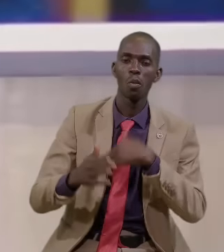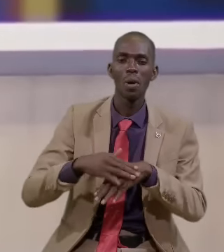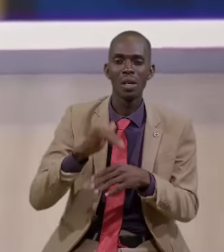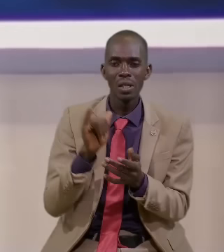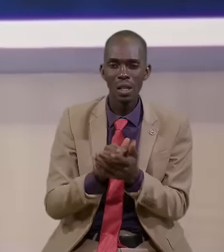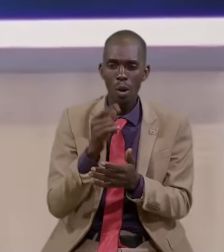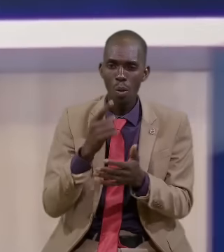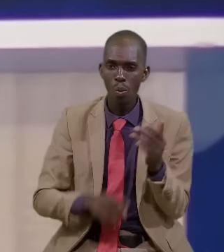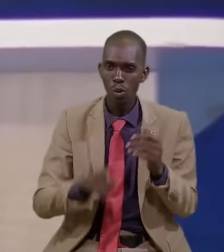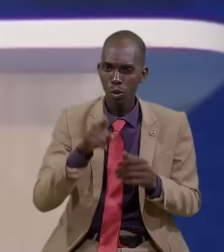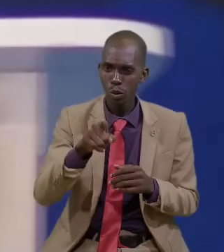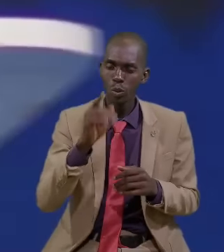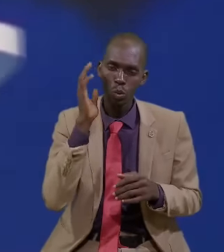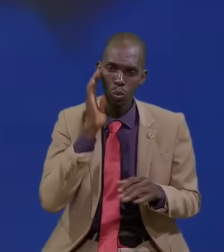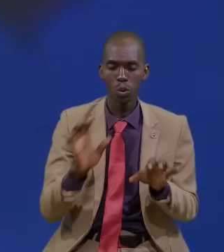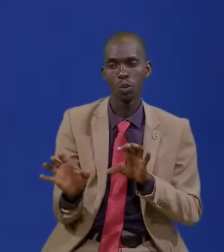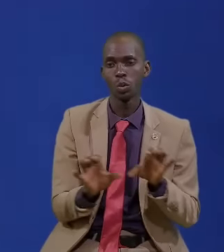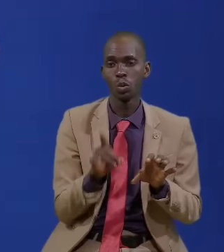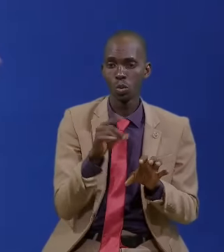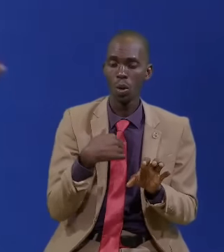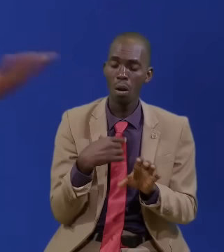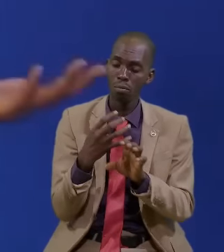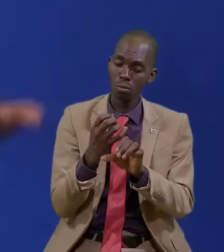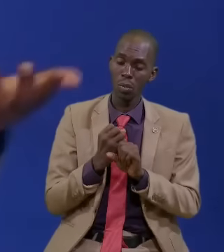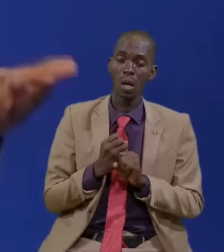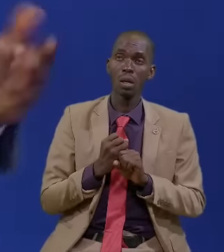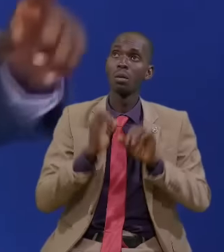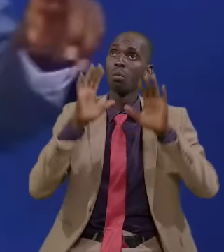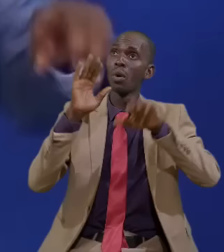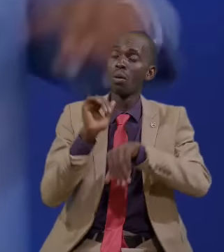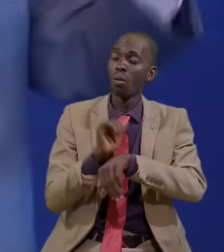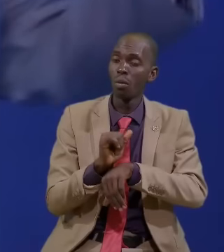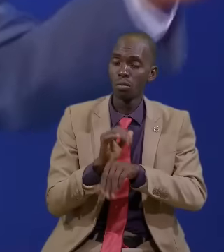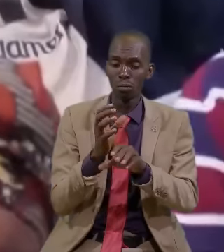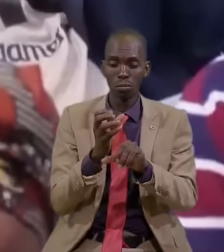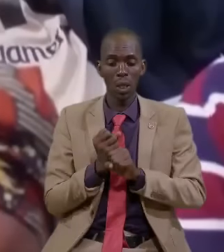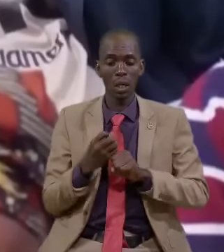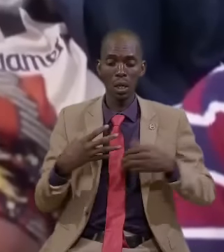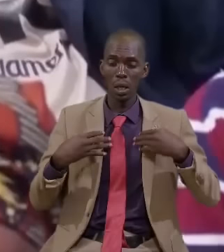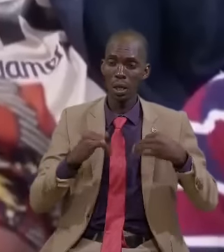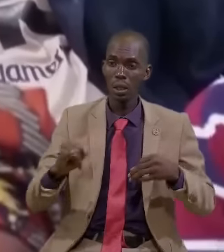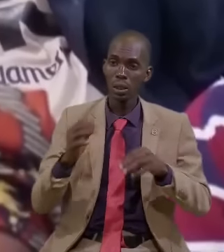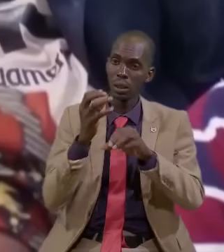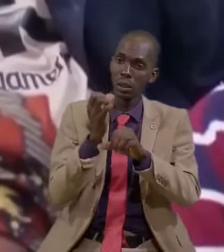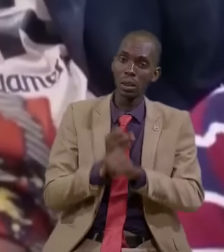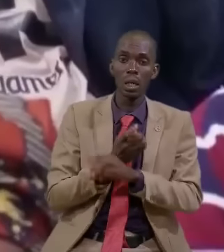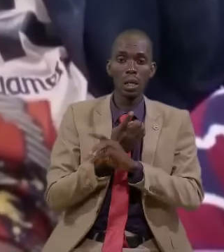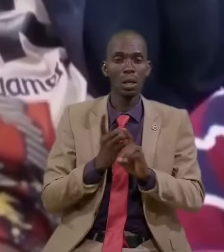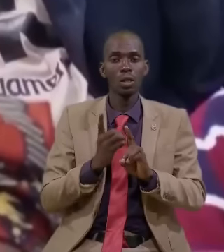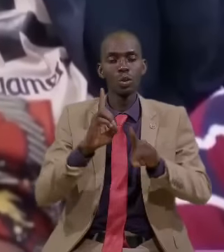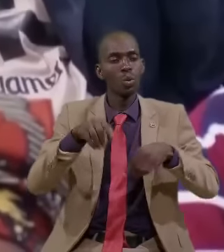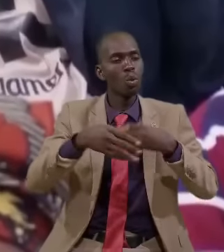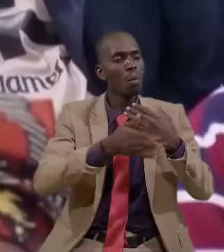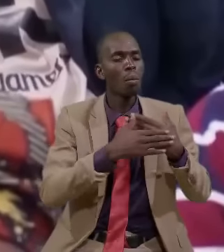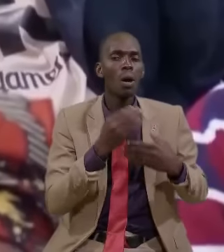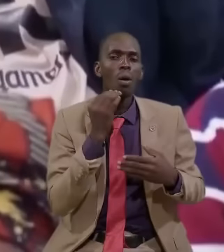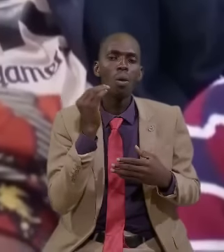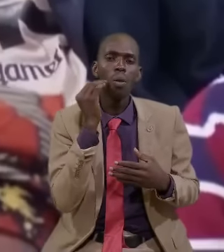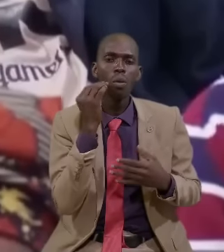you've seen the miracle, you've seen the healing, you've seen the deliverance, and then you'll go back home now. The talk of no